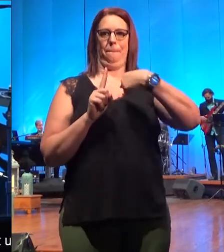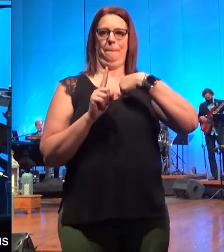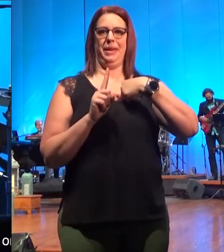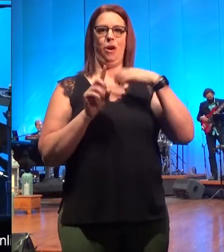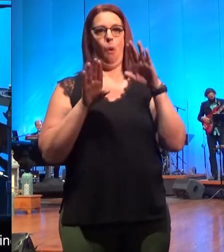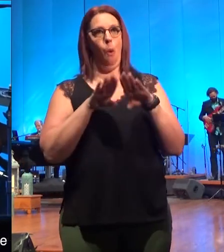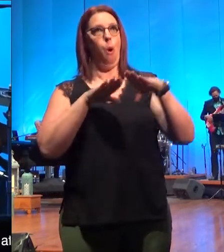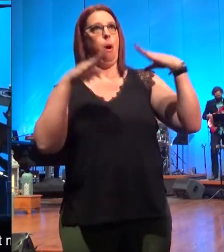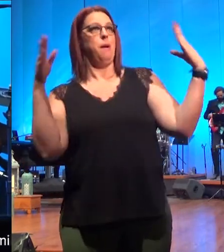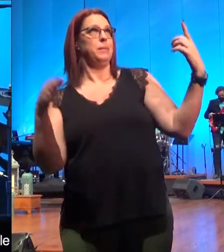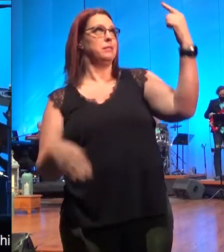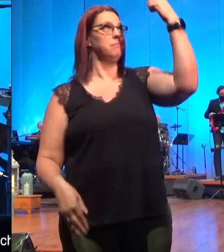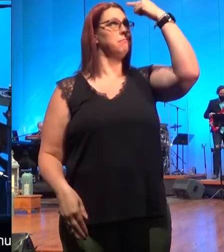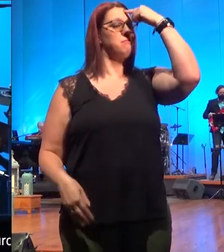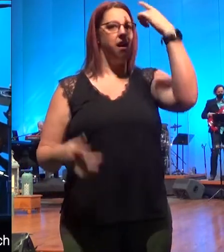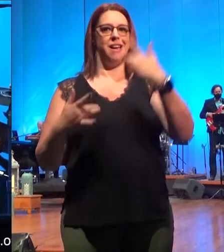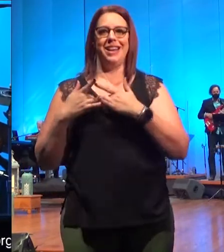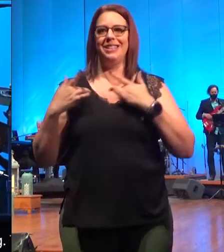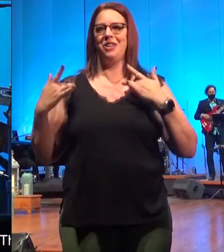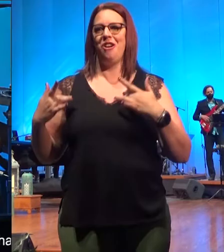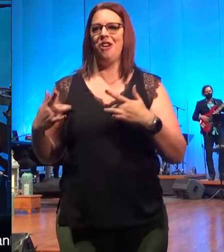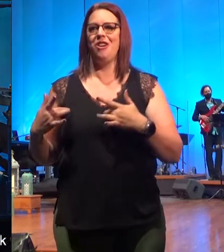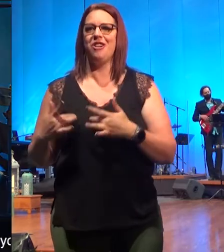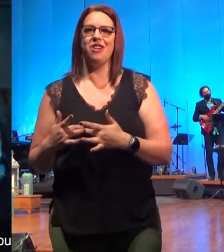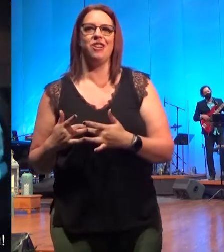mind and heart.